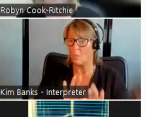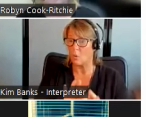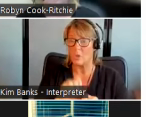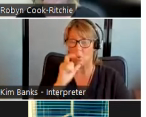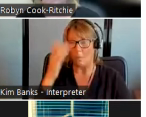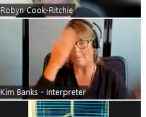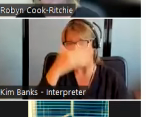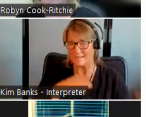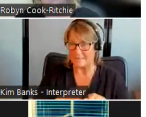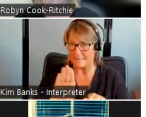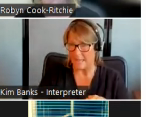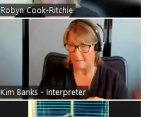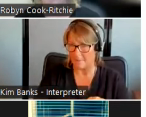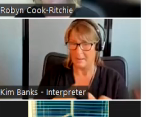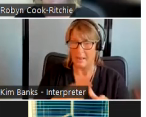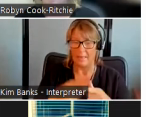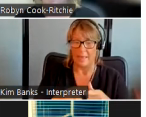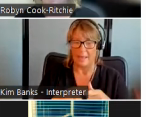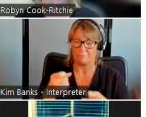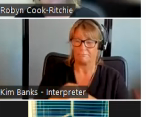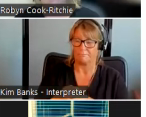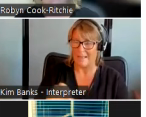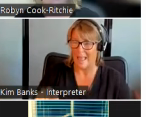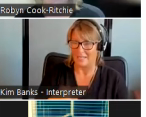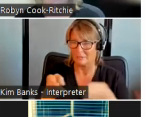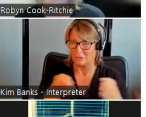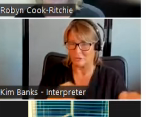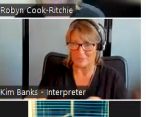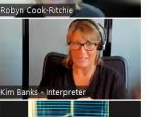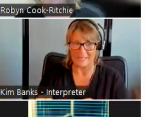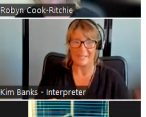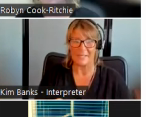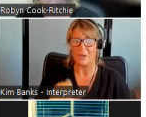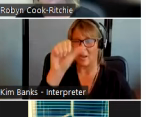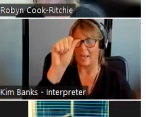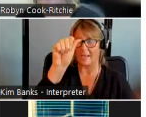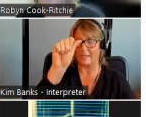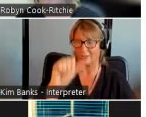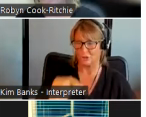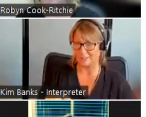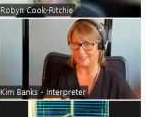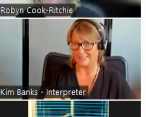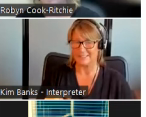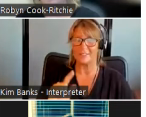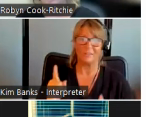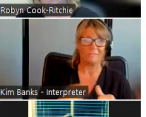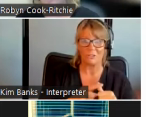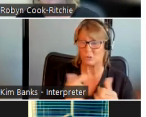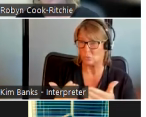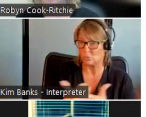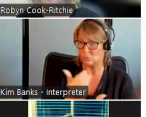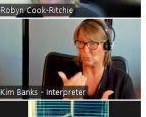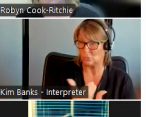with an active service plan. And it's the A through G steps. So generate the new service plan for